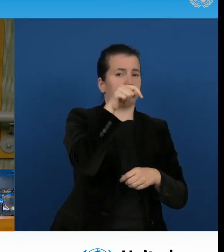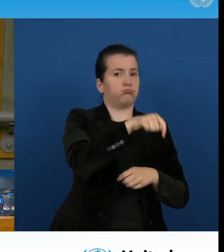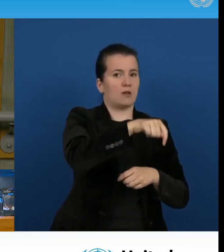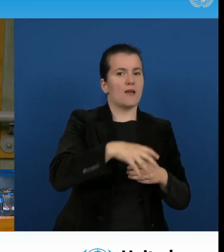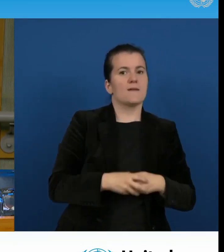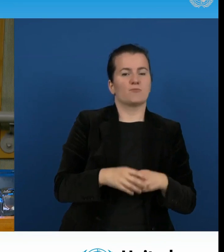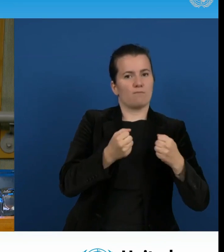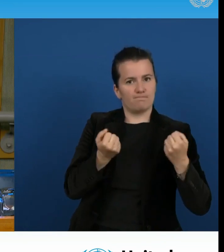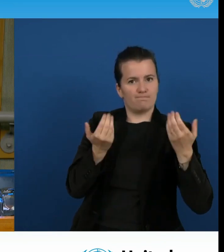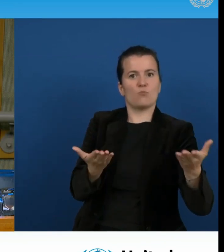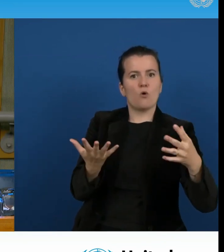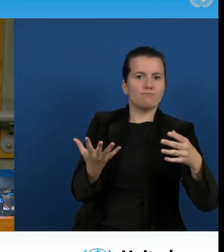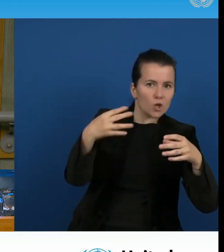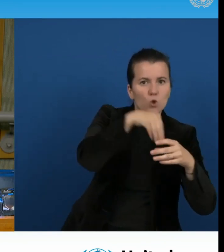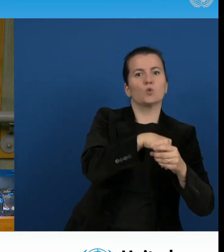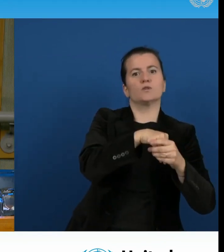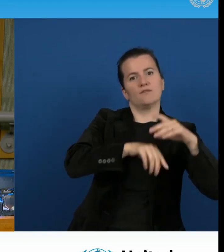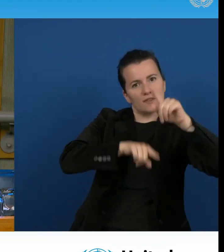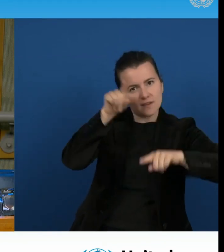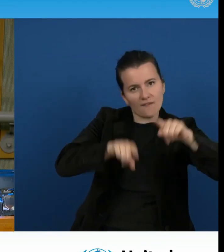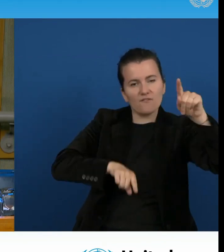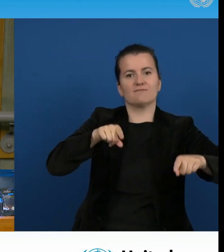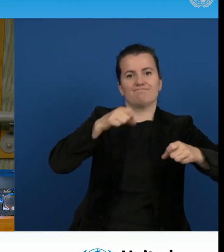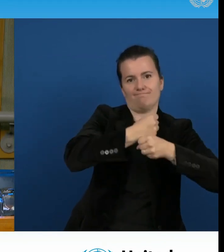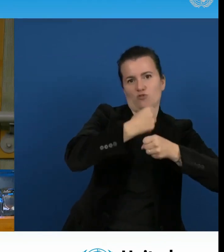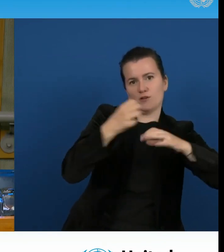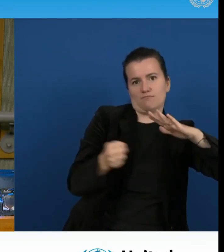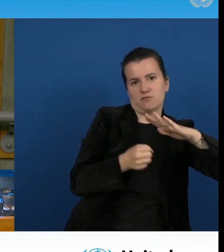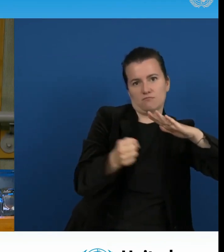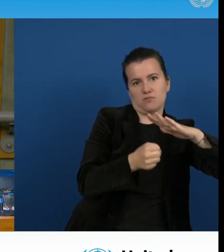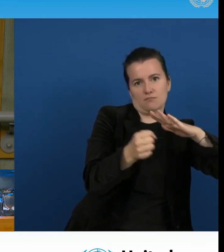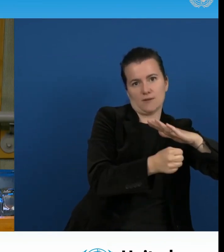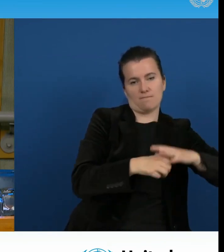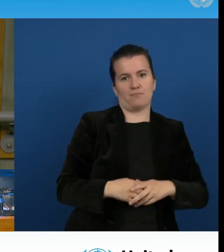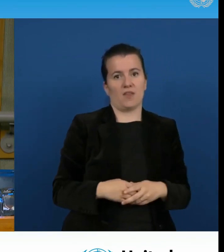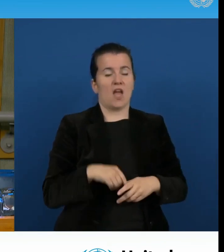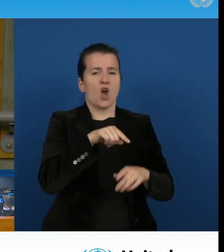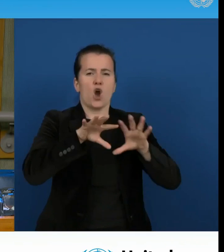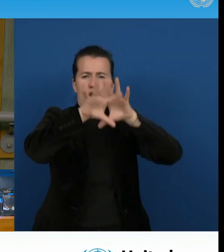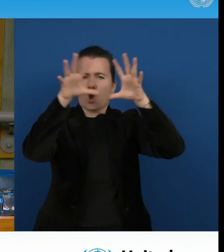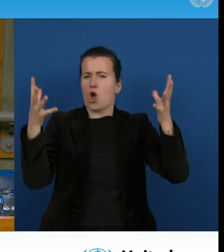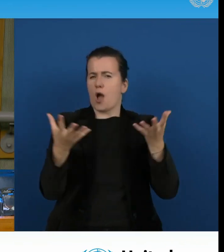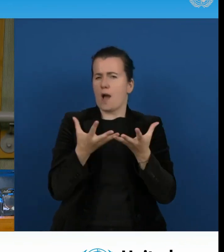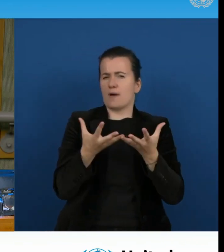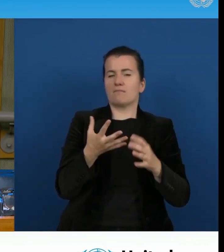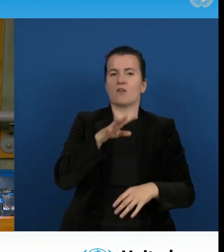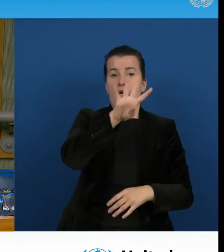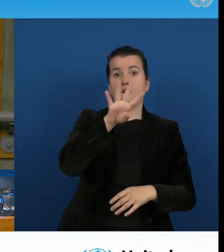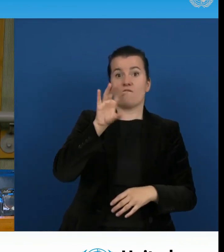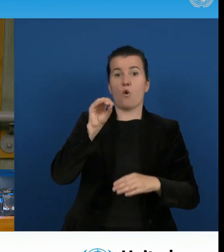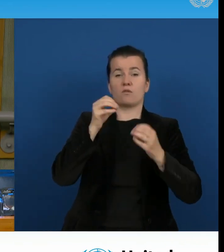diverse workforce. At the global level, the network currently comprises 40 leading multinational enterprises from diverse